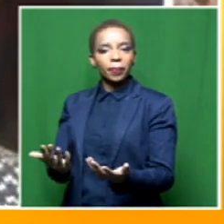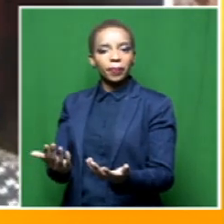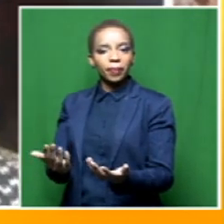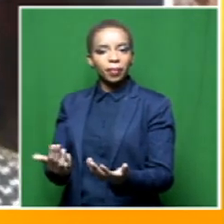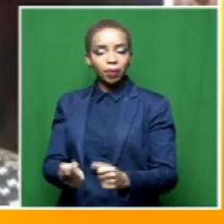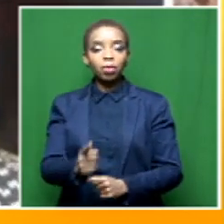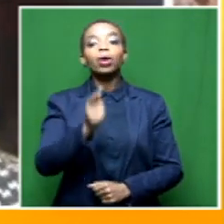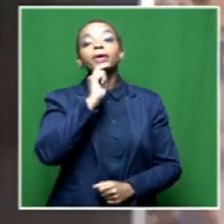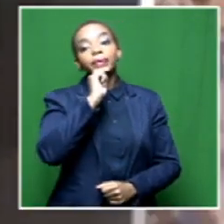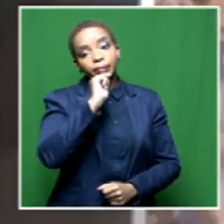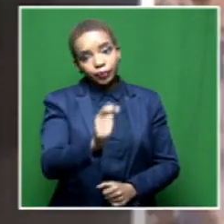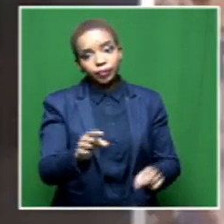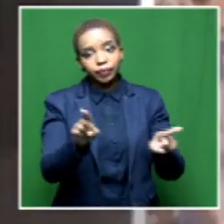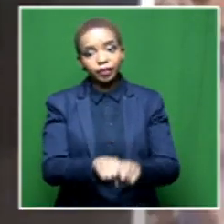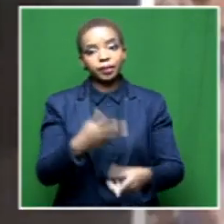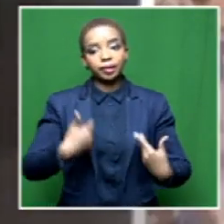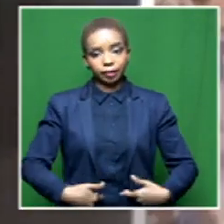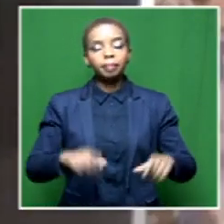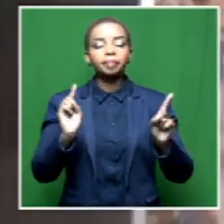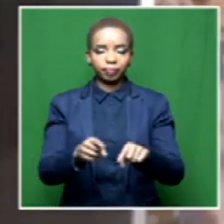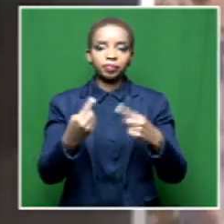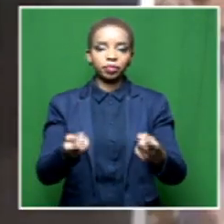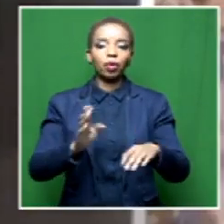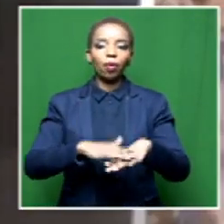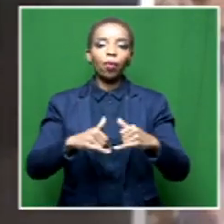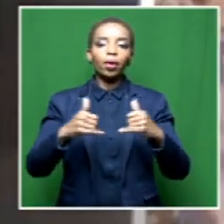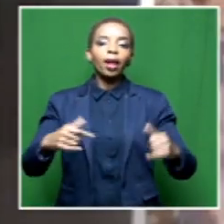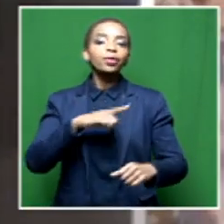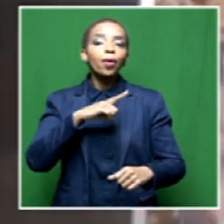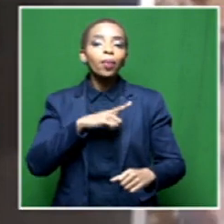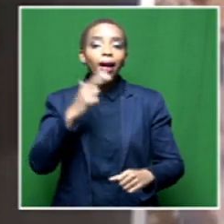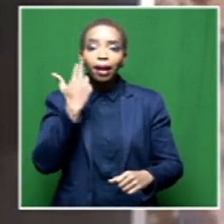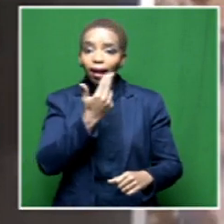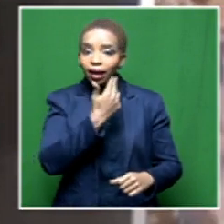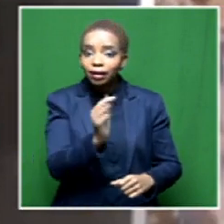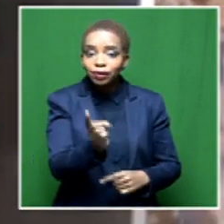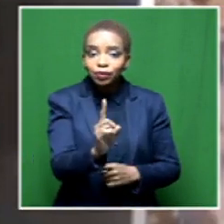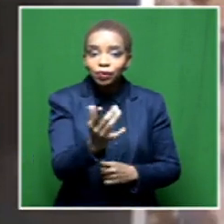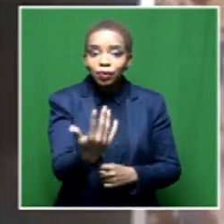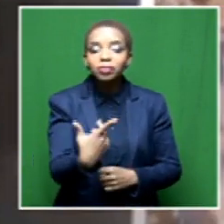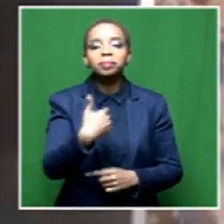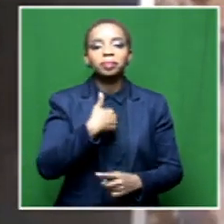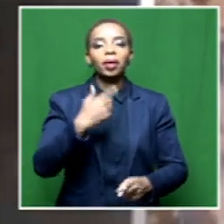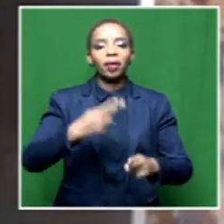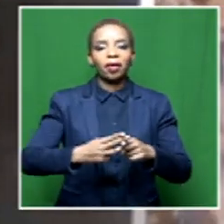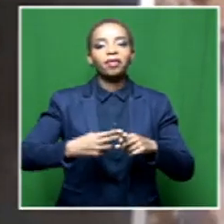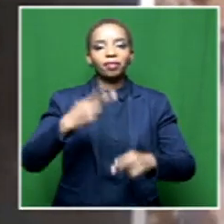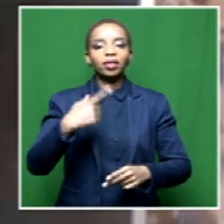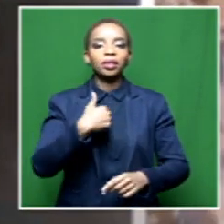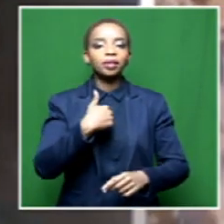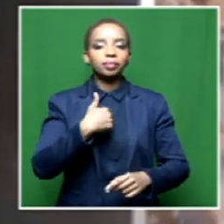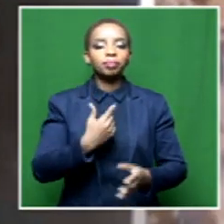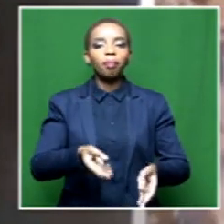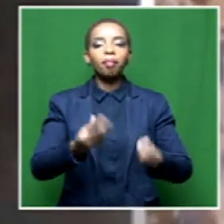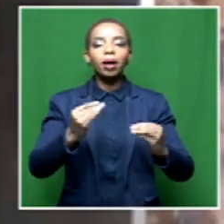That's true. My plan B as well is releasing online. The nice part about it, releasing online, is I finally found myself a deal, which I